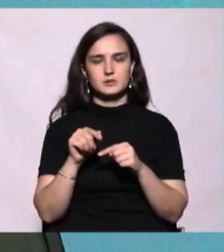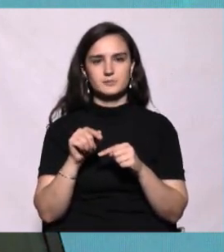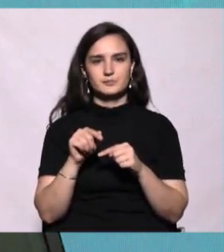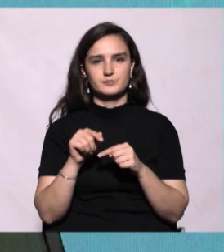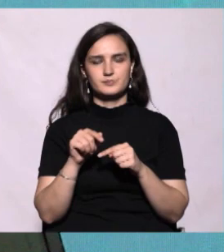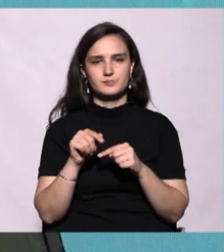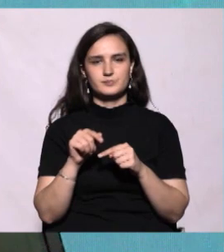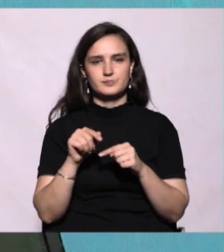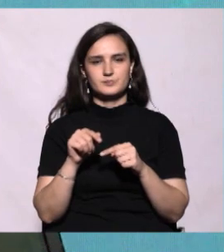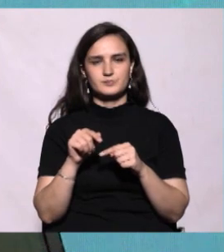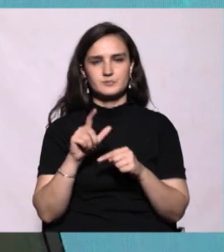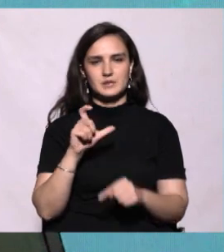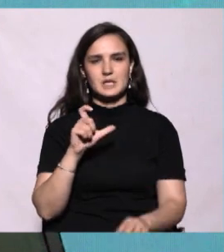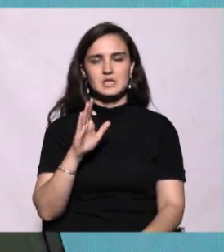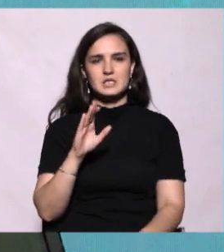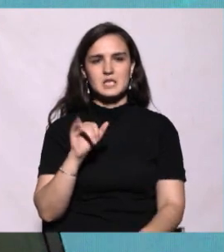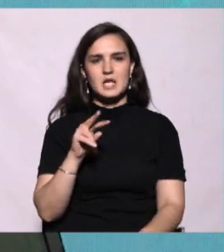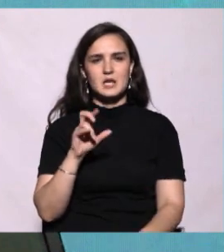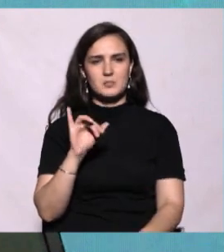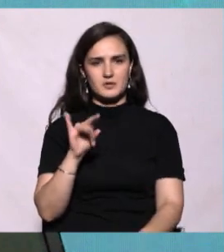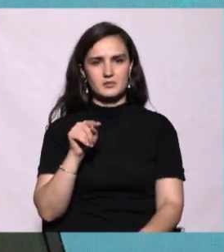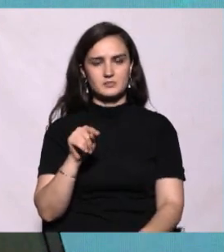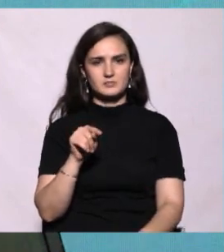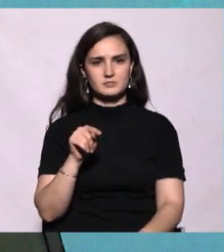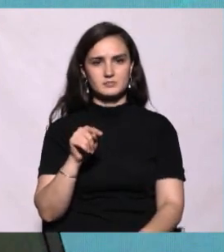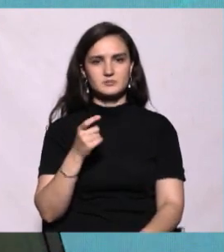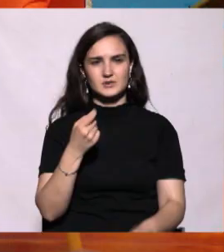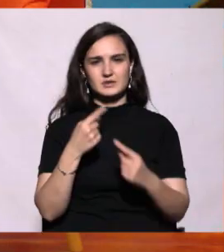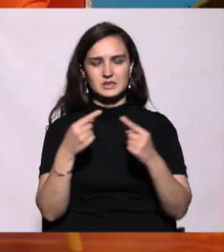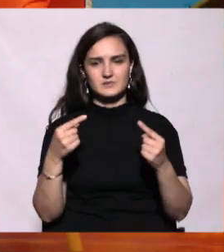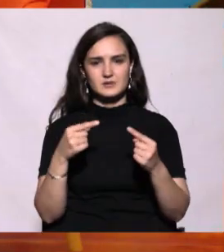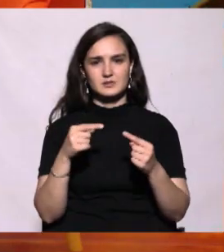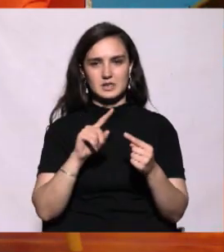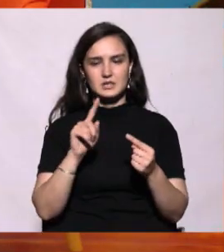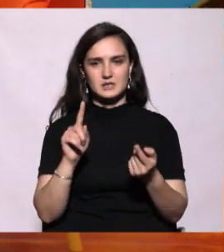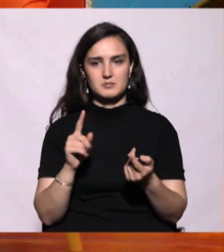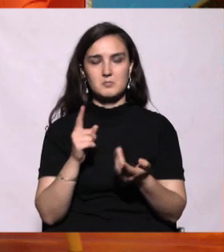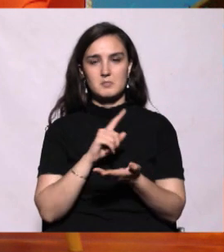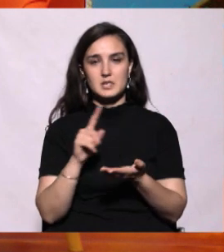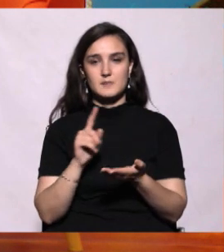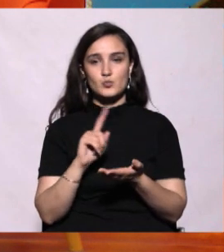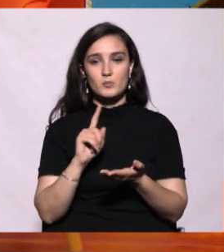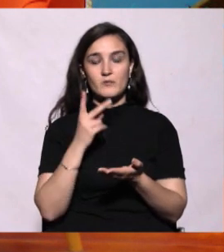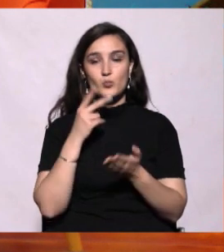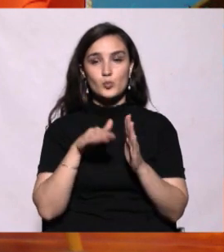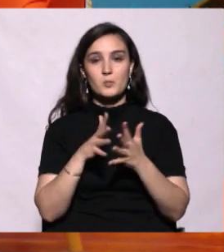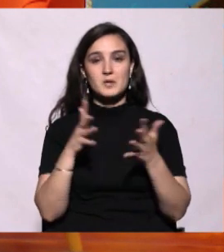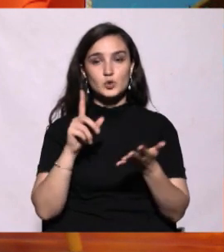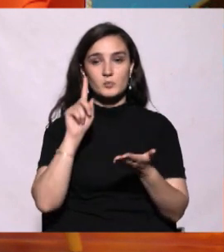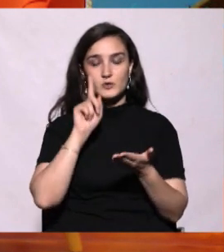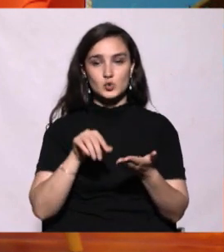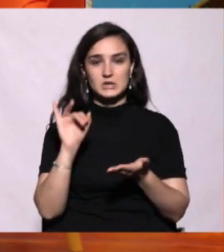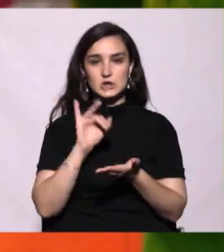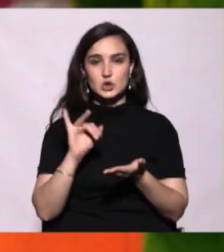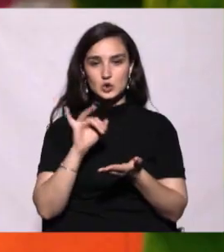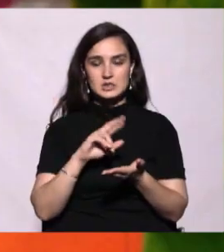sword Excalibur, and a few other things. Yes, but to find out more about the